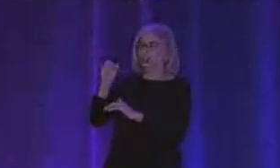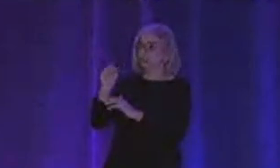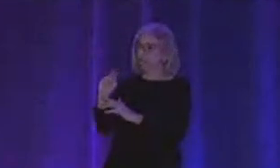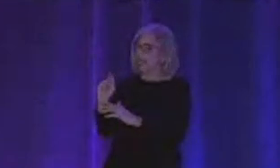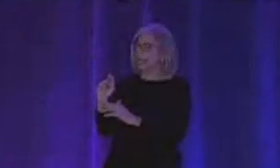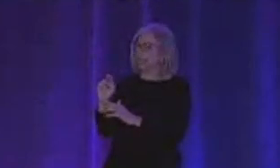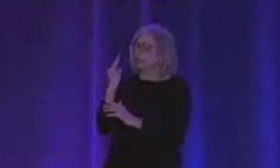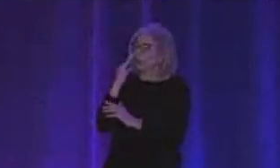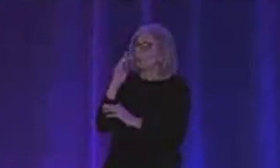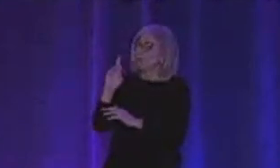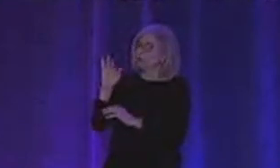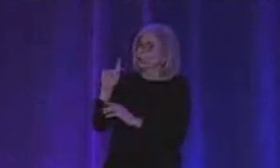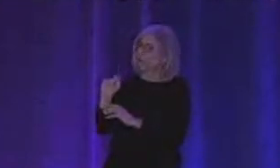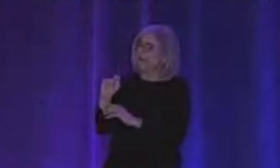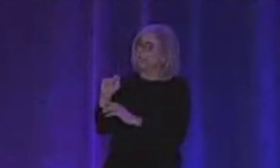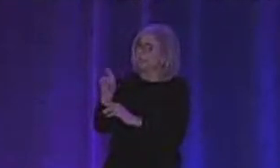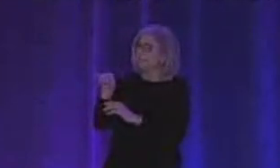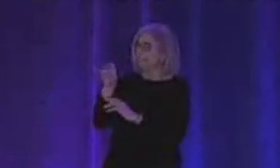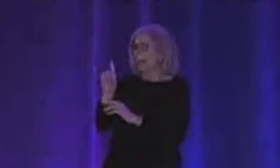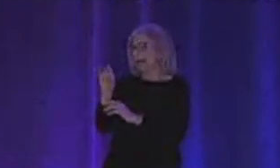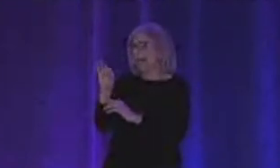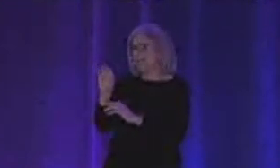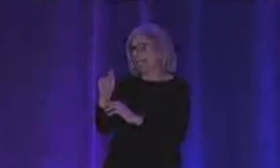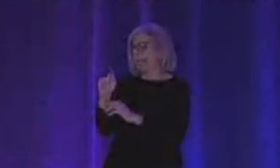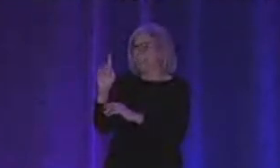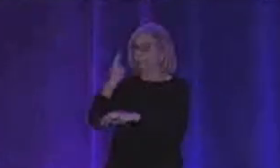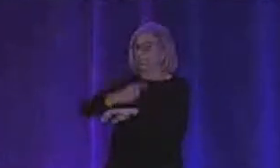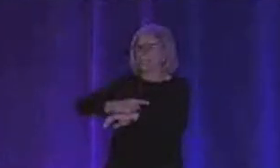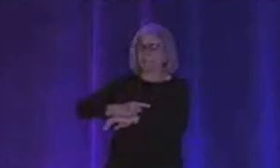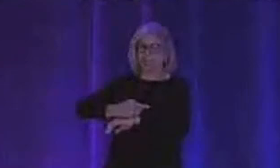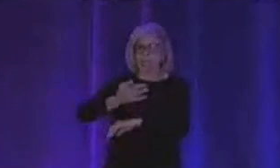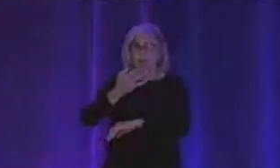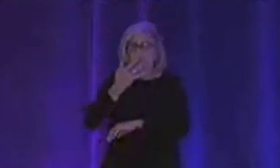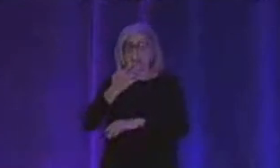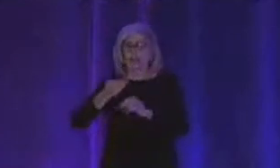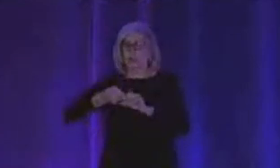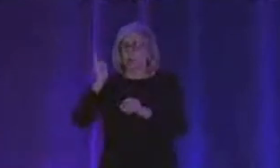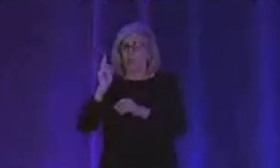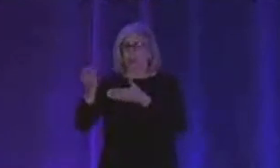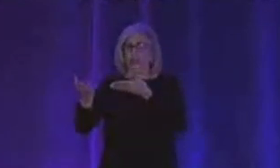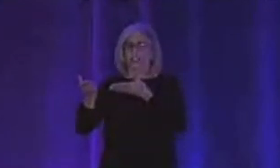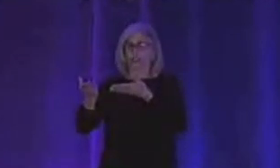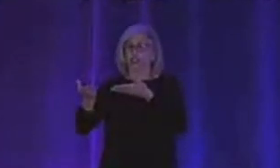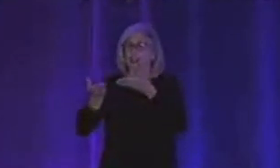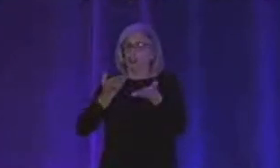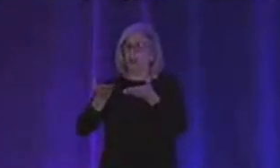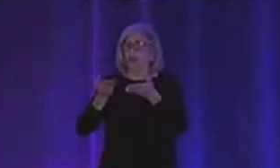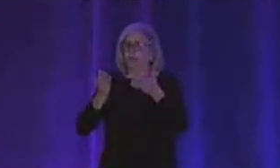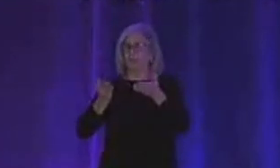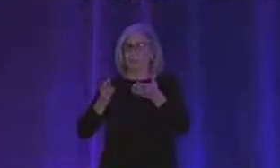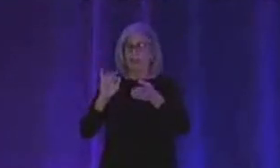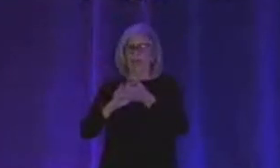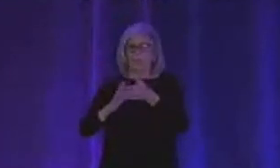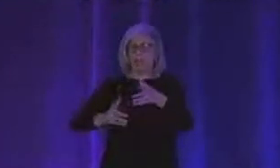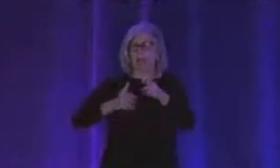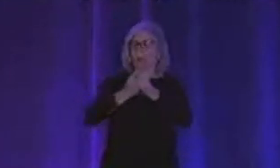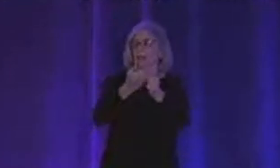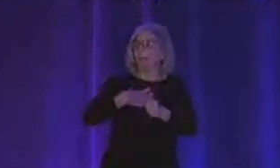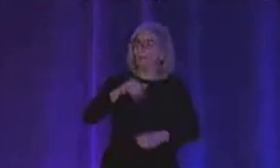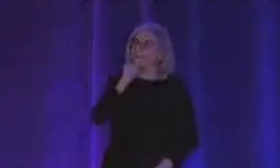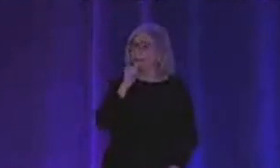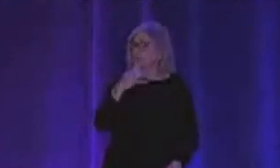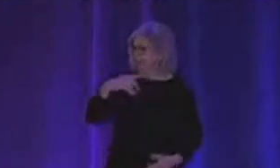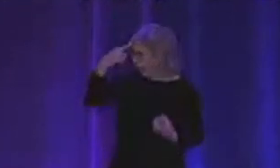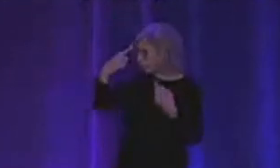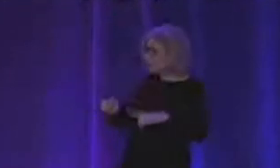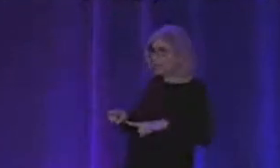the React podcast days, said, I'd rather quit your service than to update my password. And I 100% agree